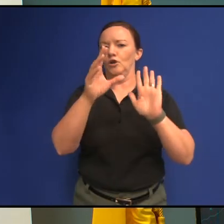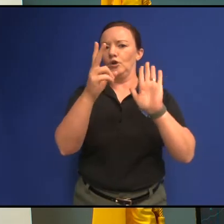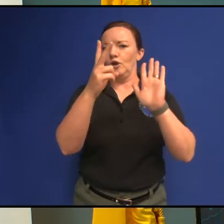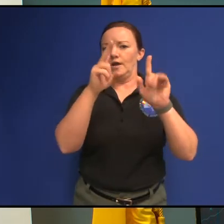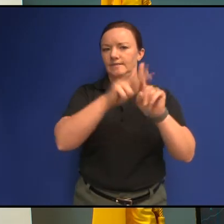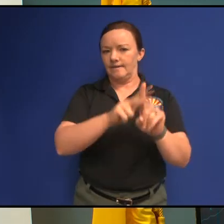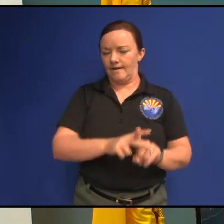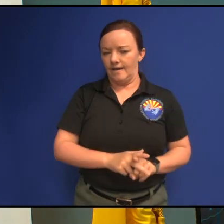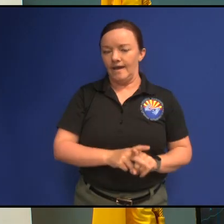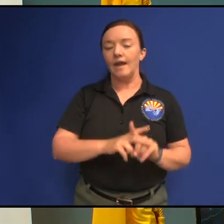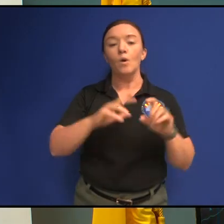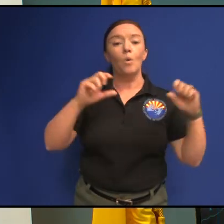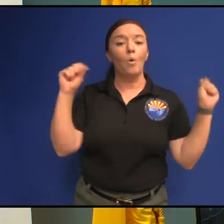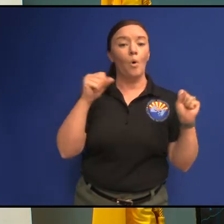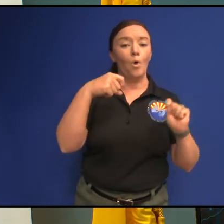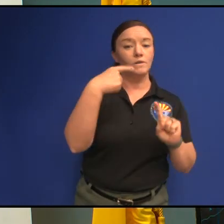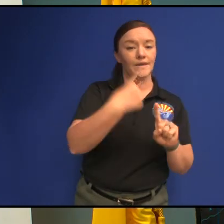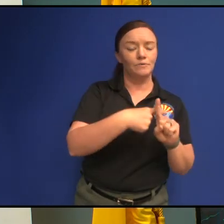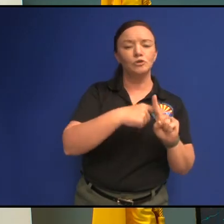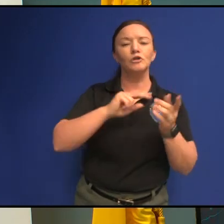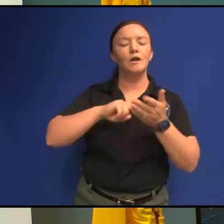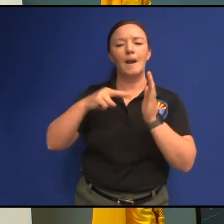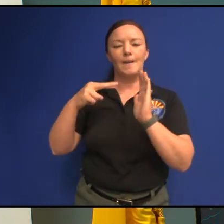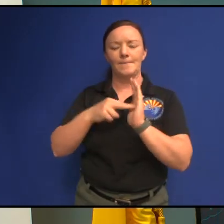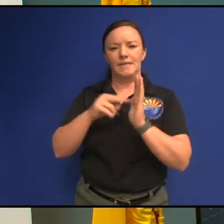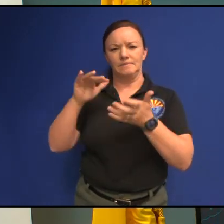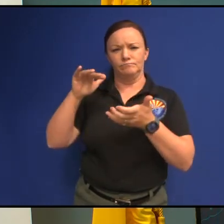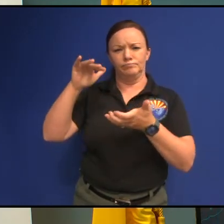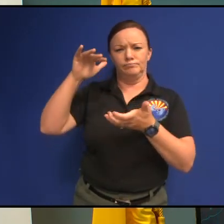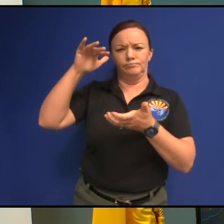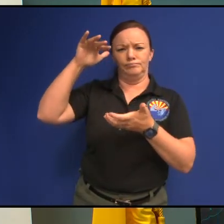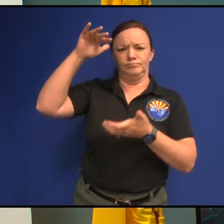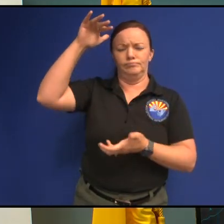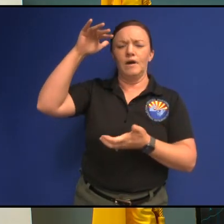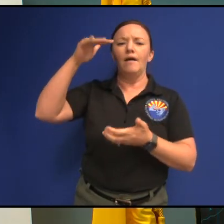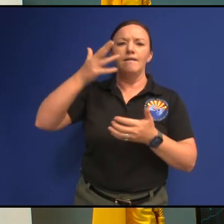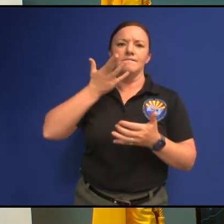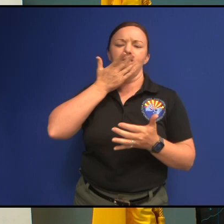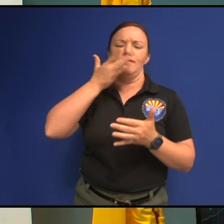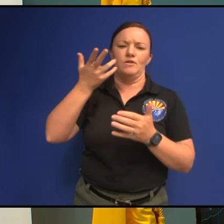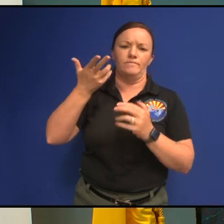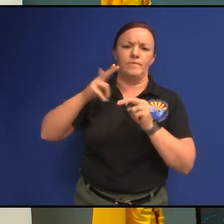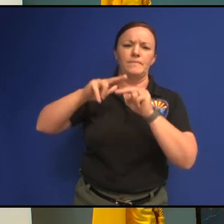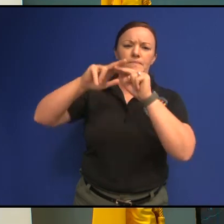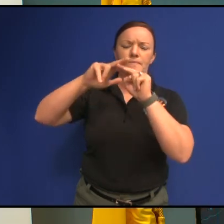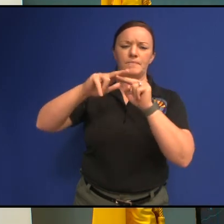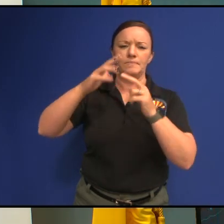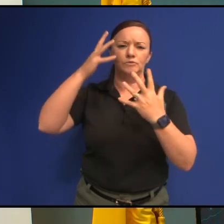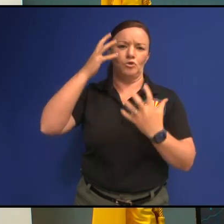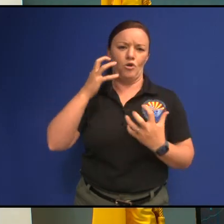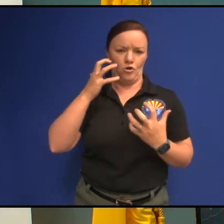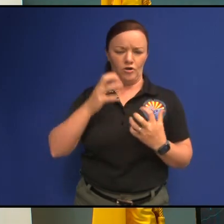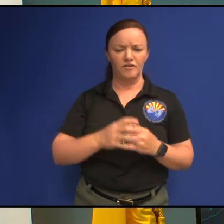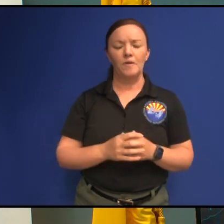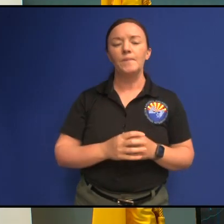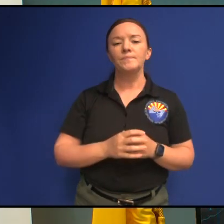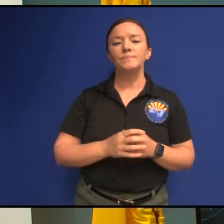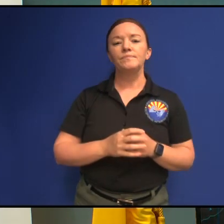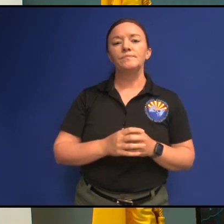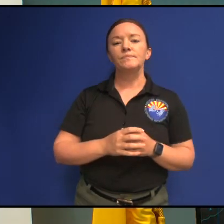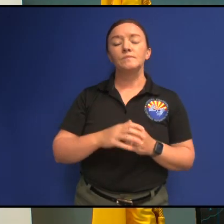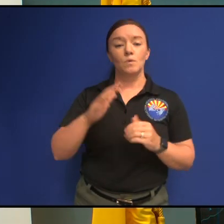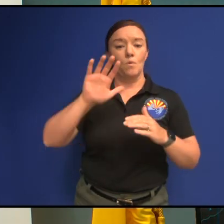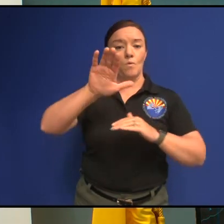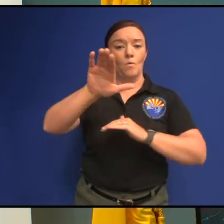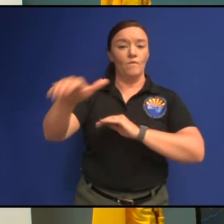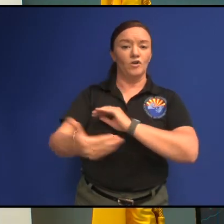of thunderstorm activity that's been moving across the Texas Panhandle towards Dallas-Fort Worth area. What it's been doing through the night, and you can see